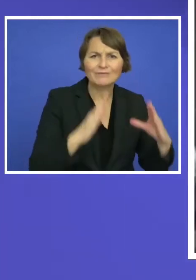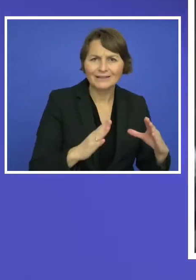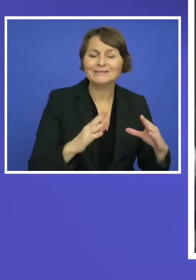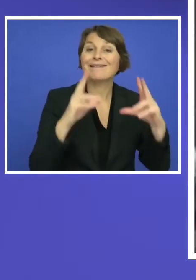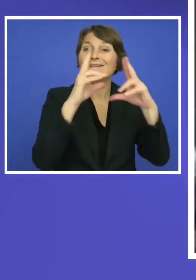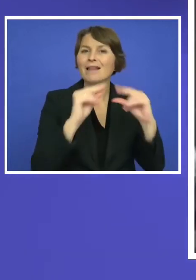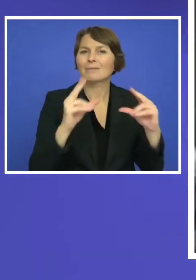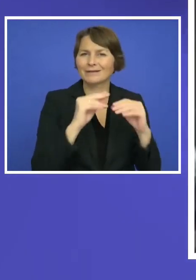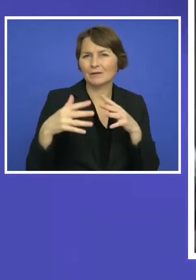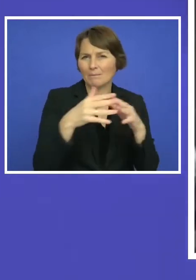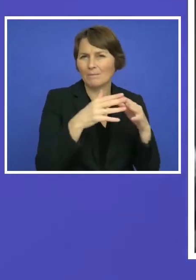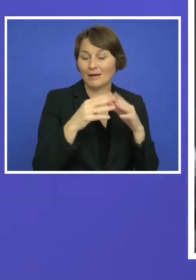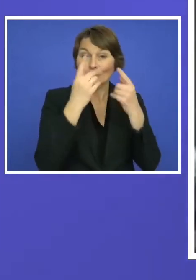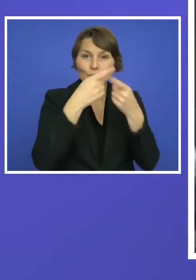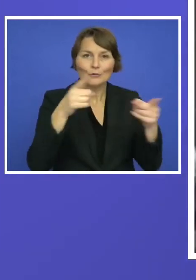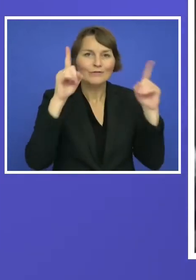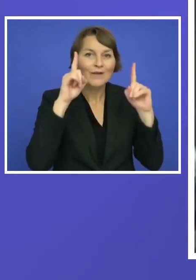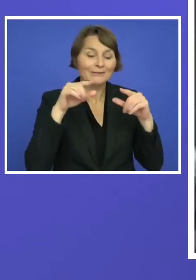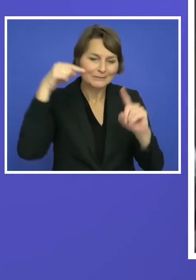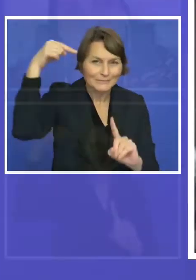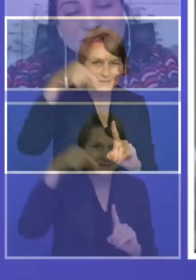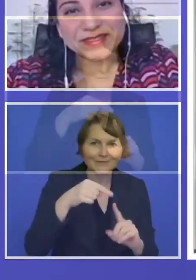University School of Nursing. Welcome, Mirna.